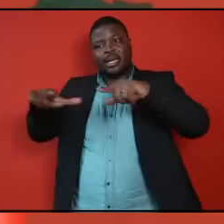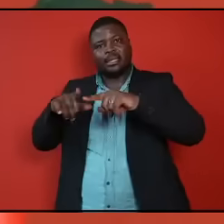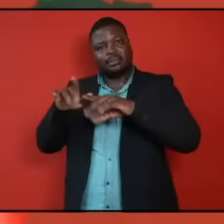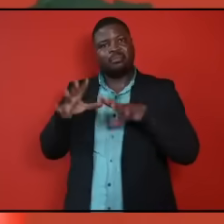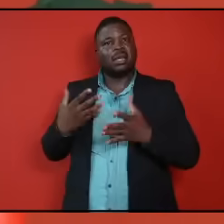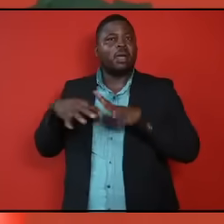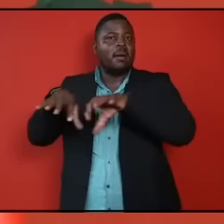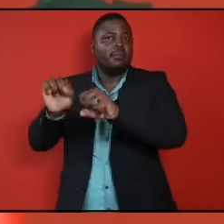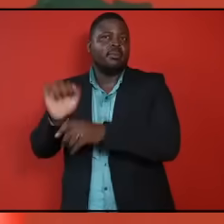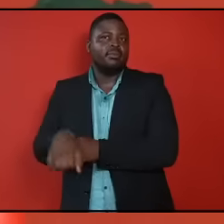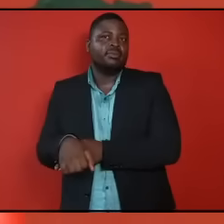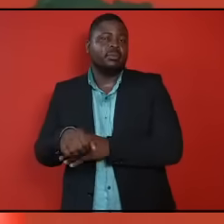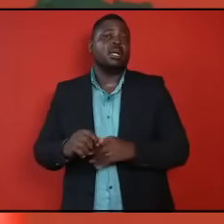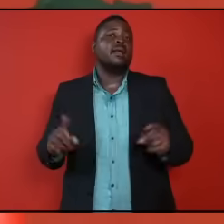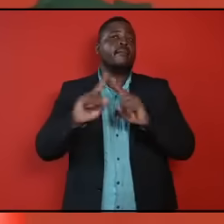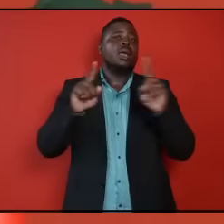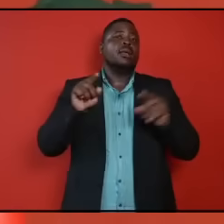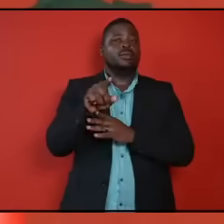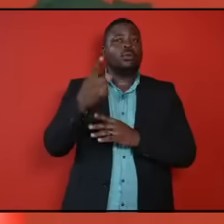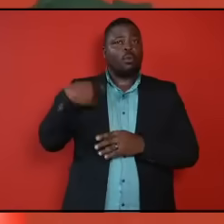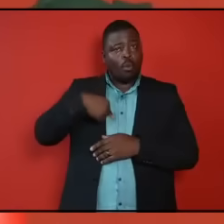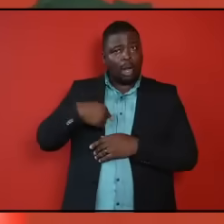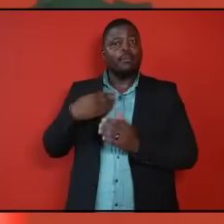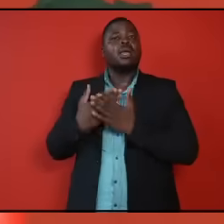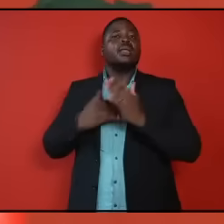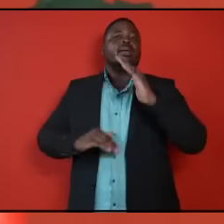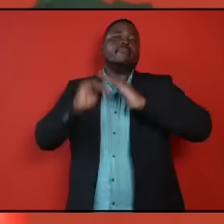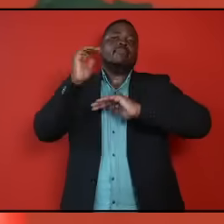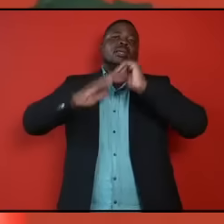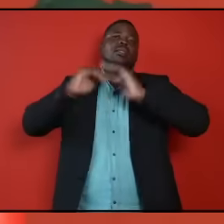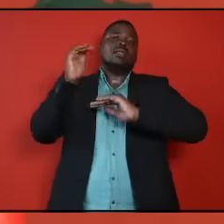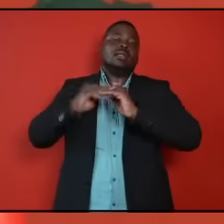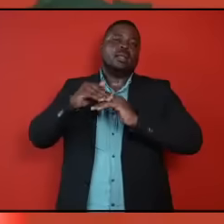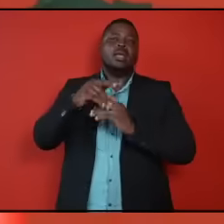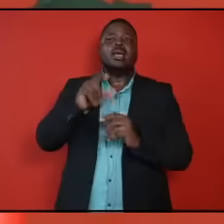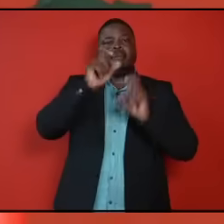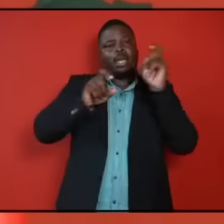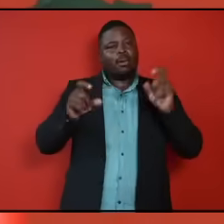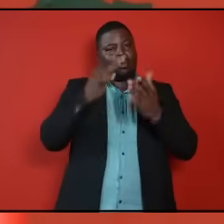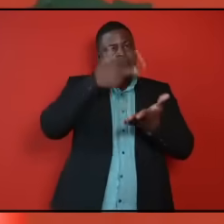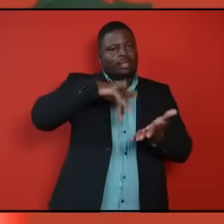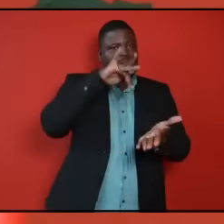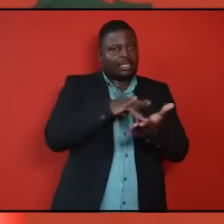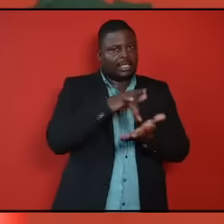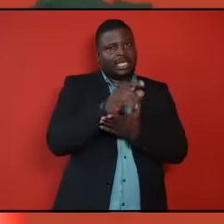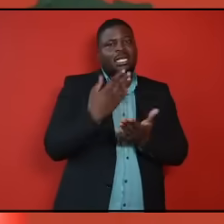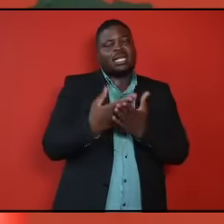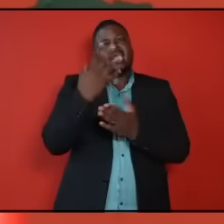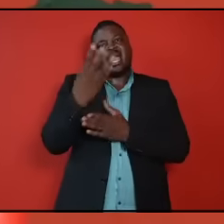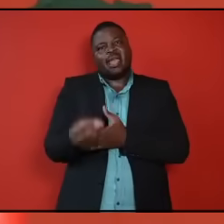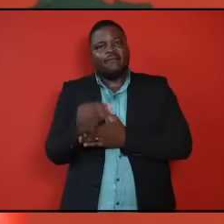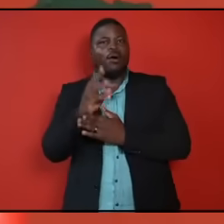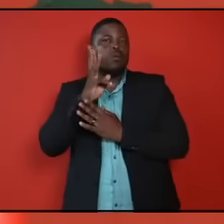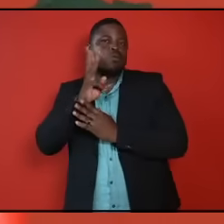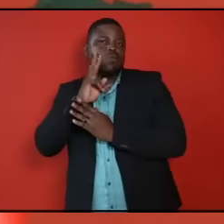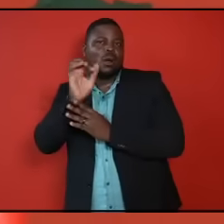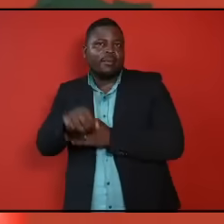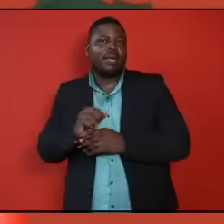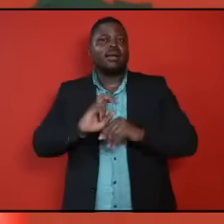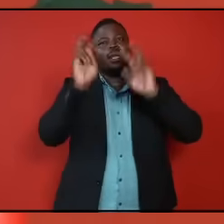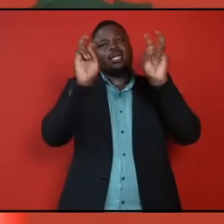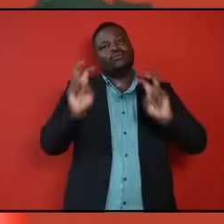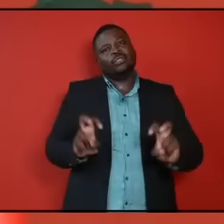and mobilize our people towards building people-centered municipalities with reliable water, electricity,